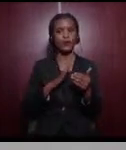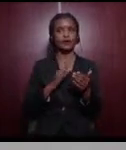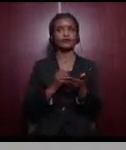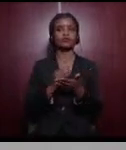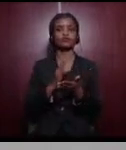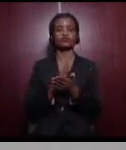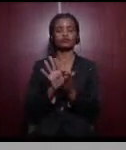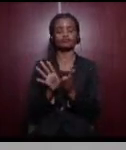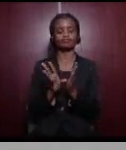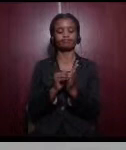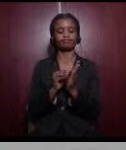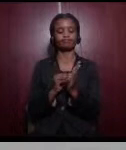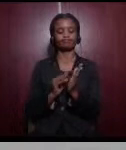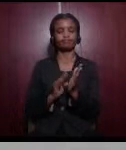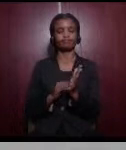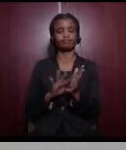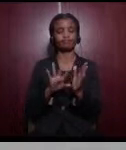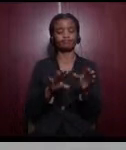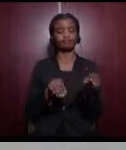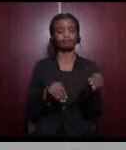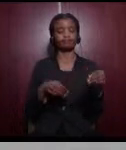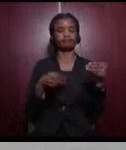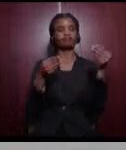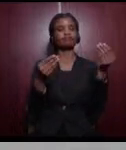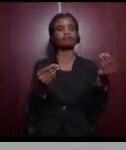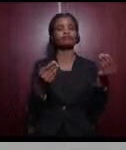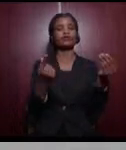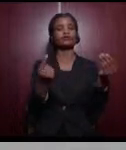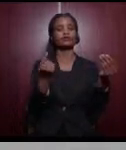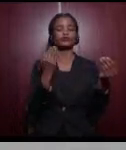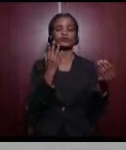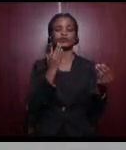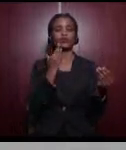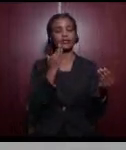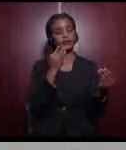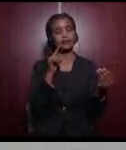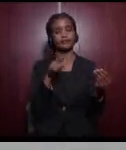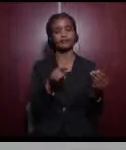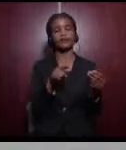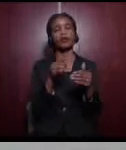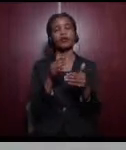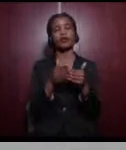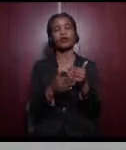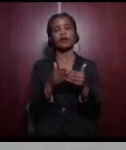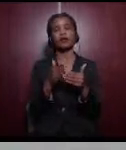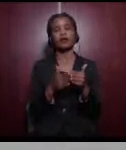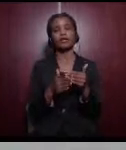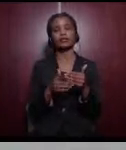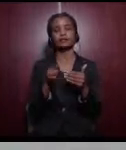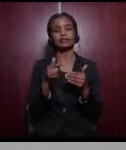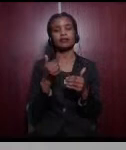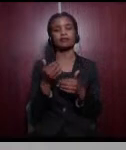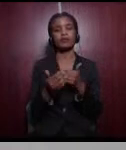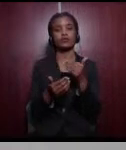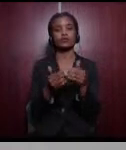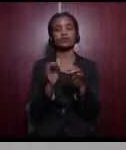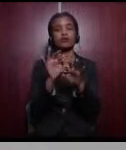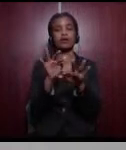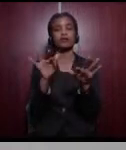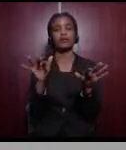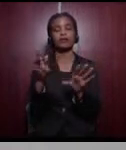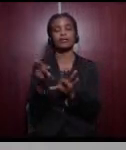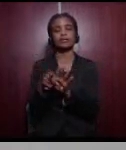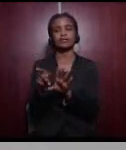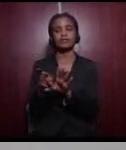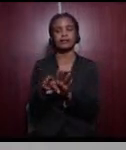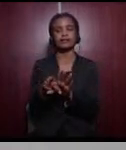submission that we are going to do at the end of this, when we conclude the process of public participation.